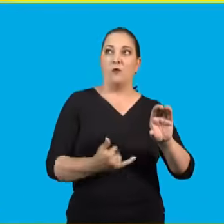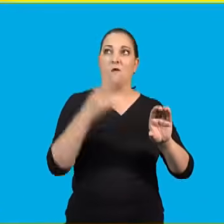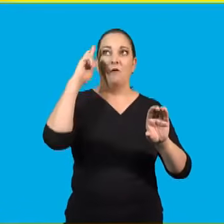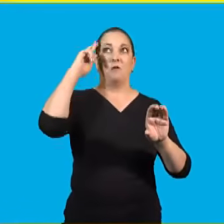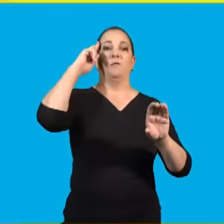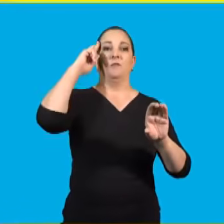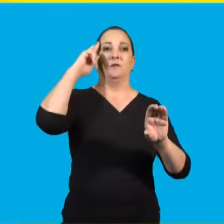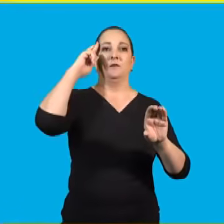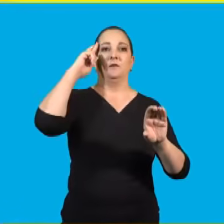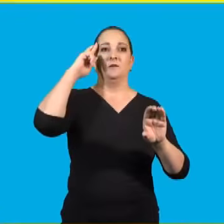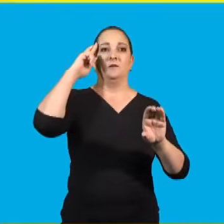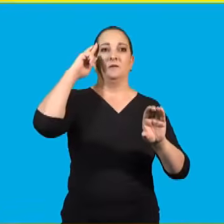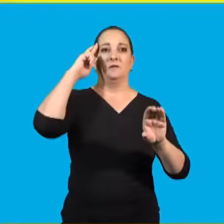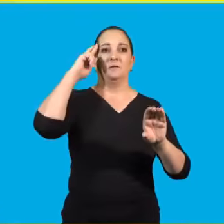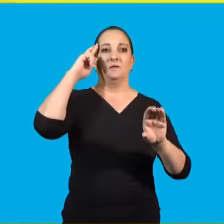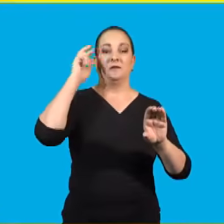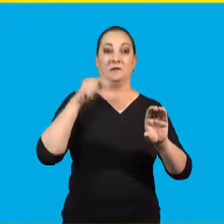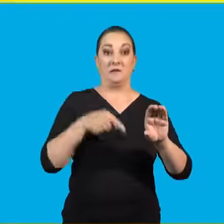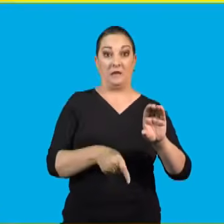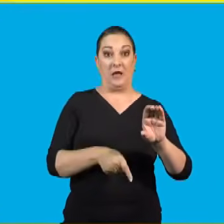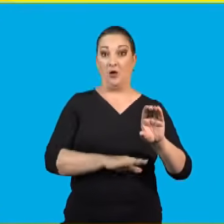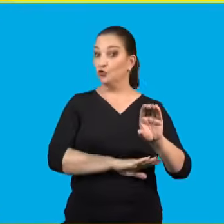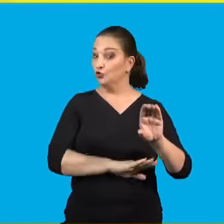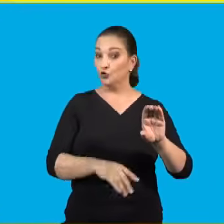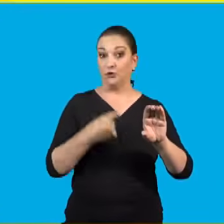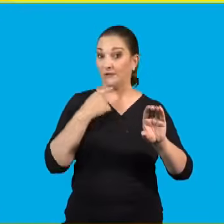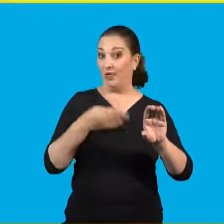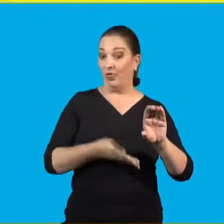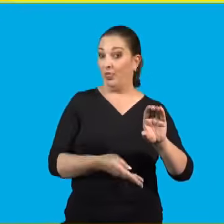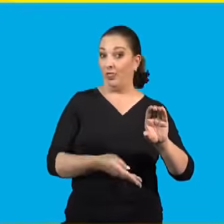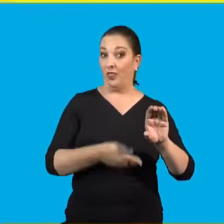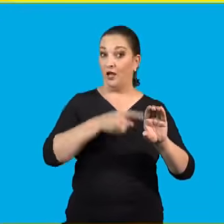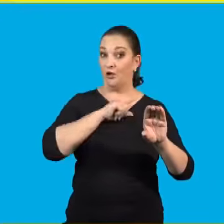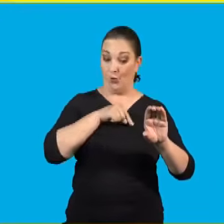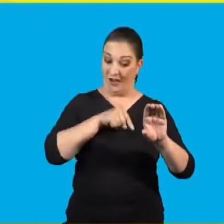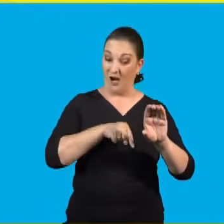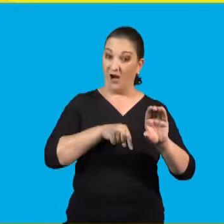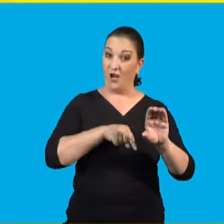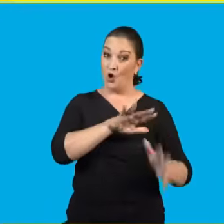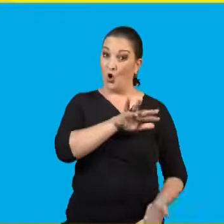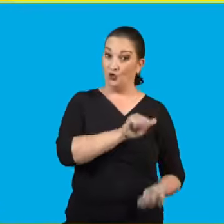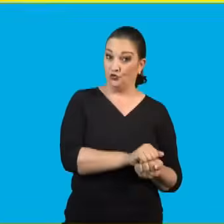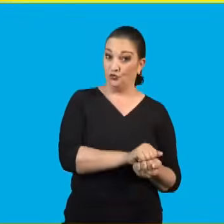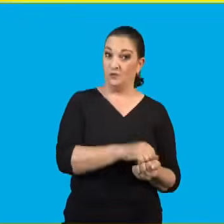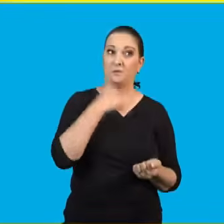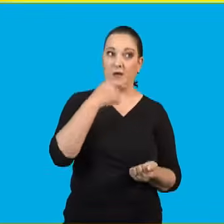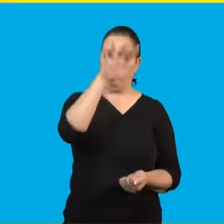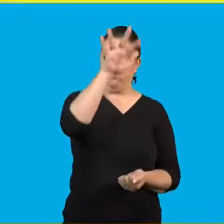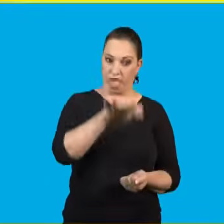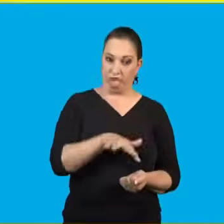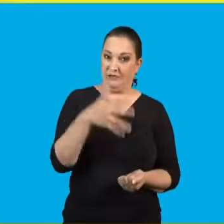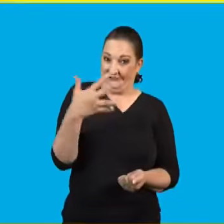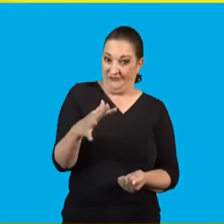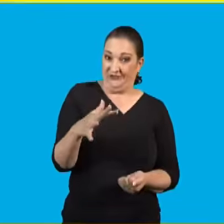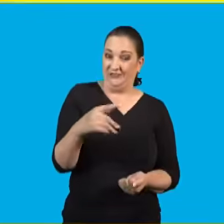mention, please make sure that you do not mention it in the conclusion, because the conclusion says, I'm done with